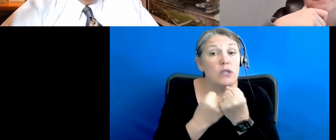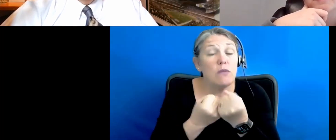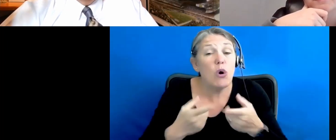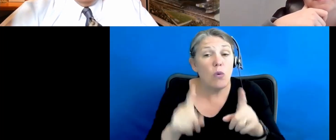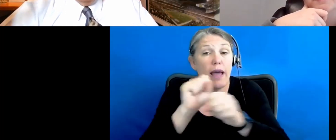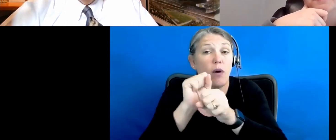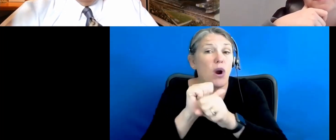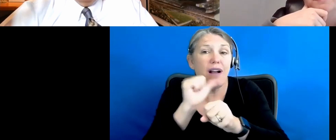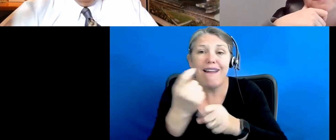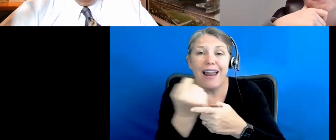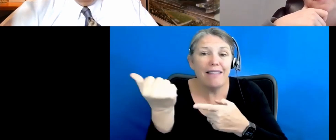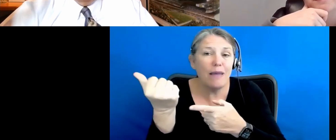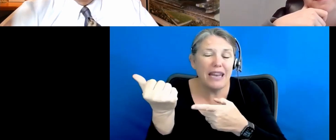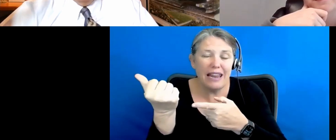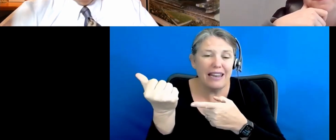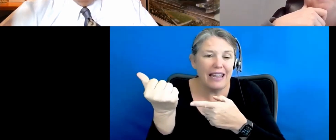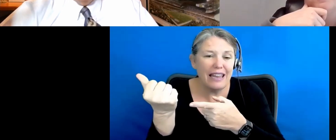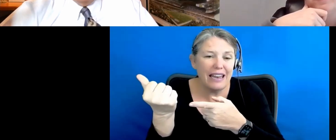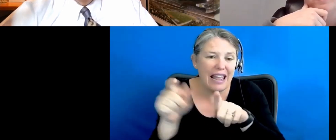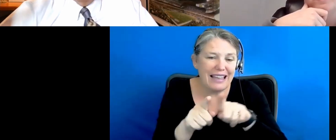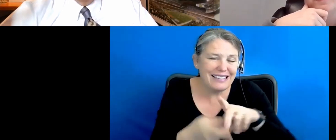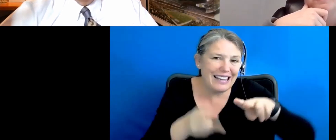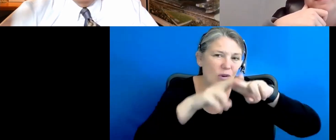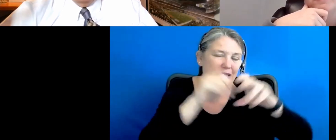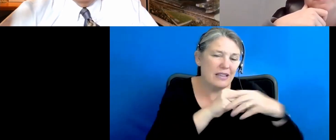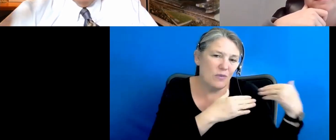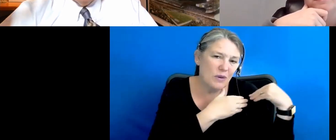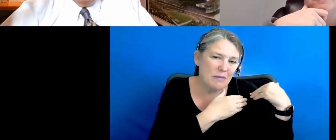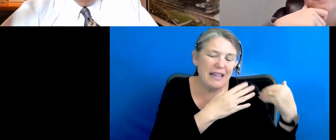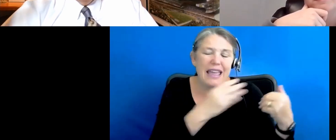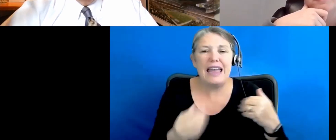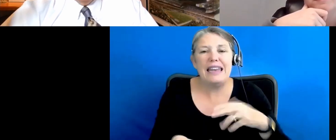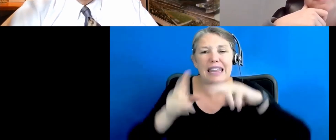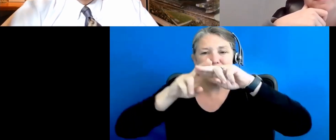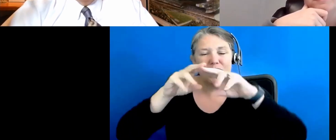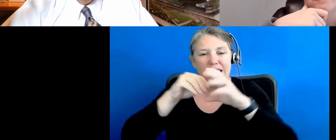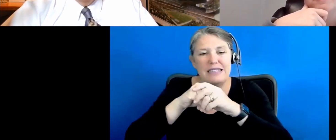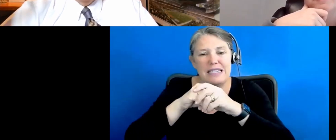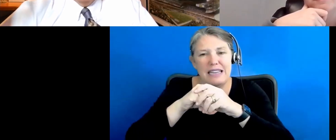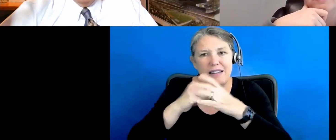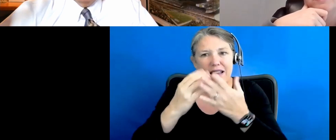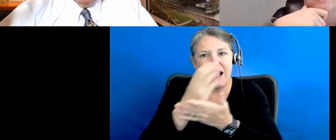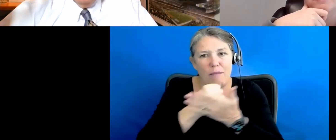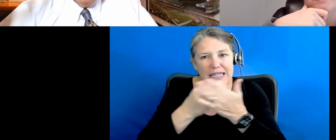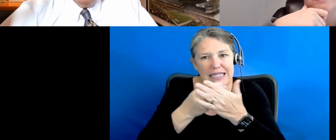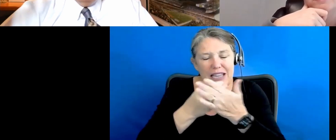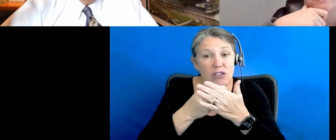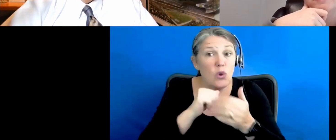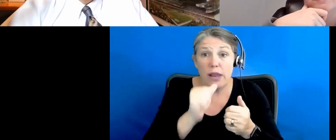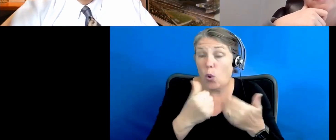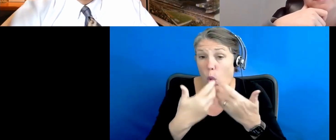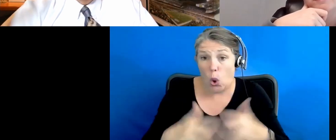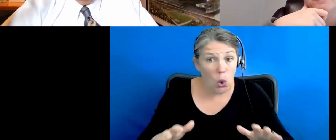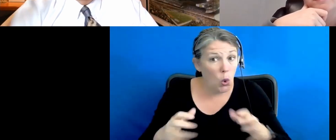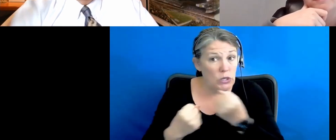not eliminated as a increase in responsibilities and increase in compensation, so they don't lose